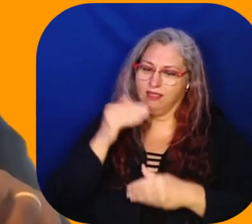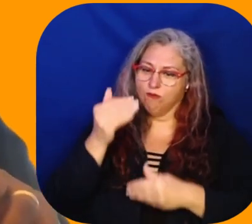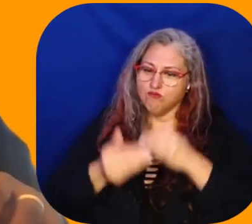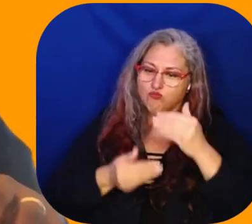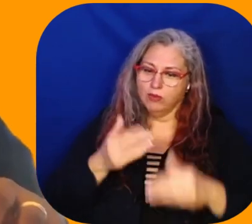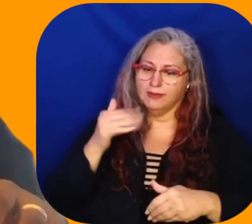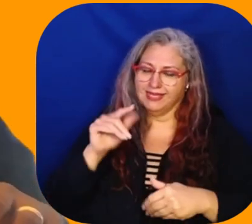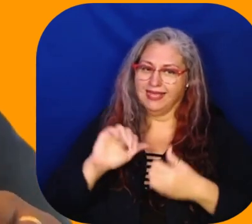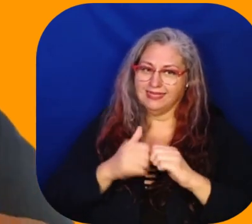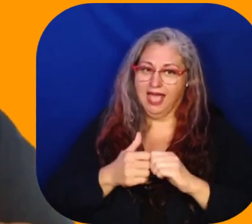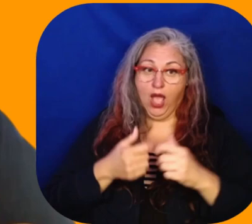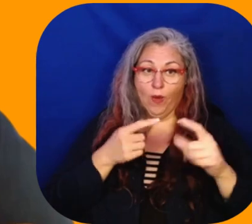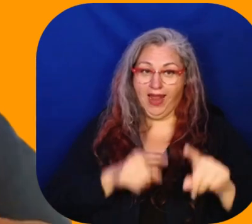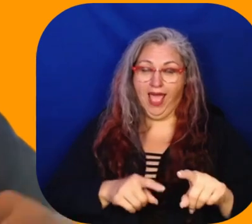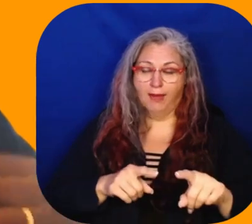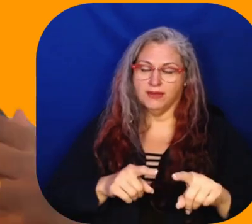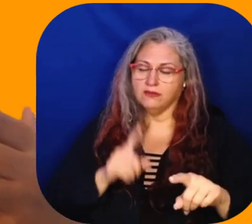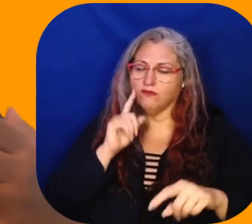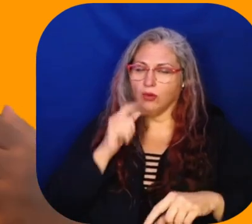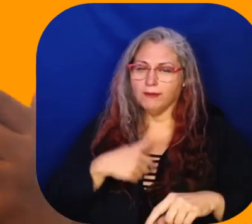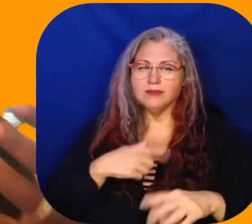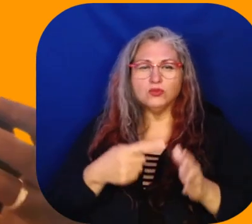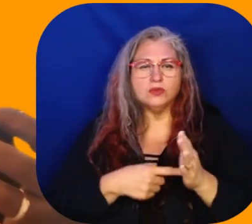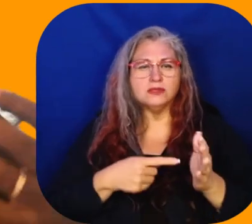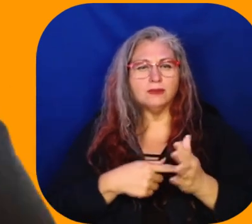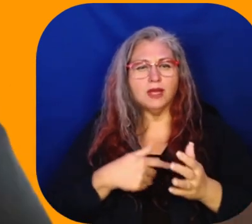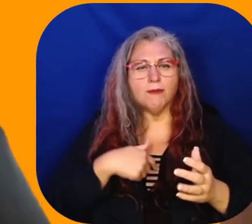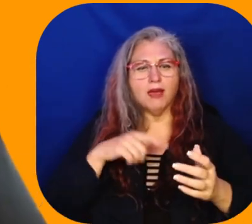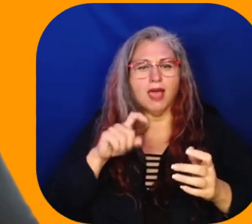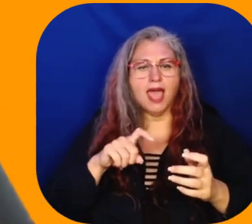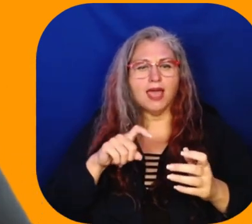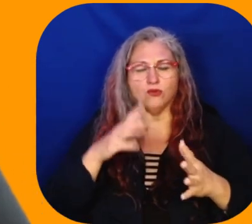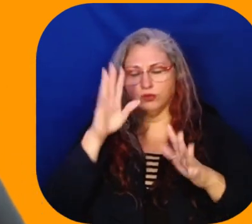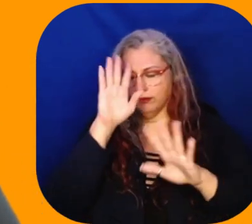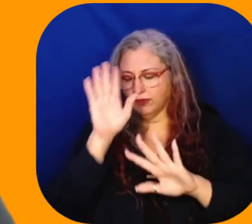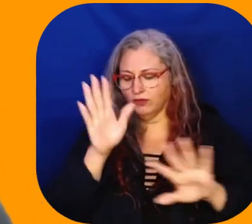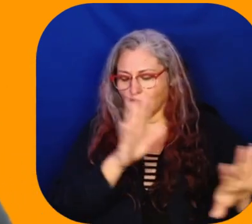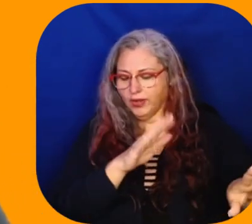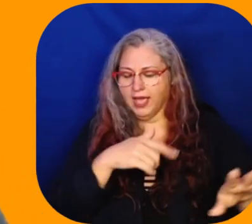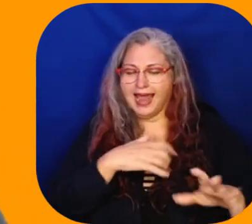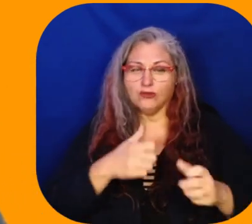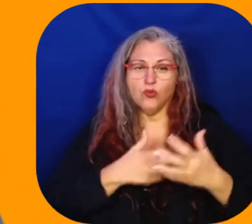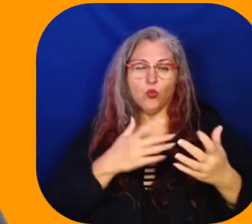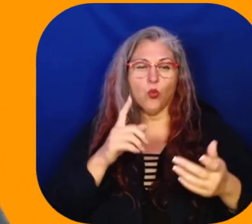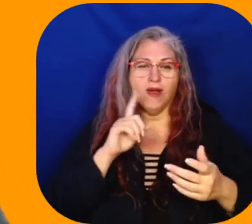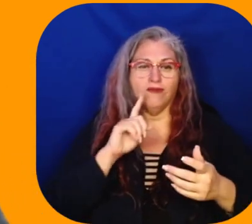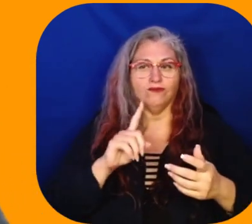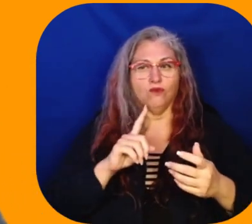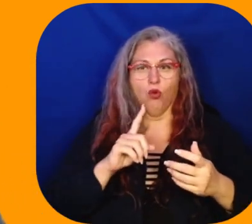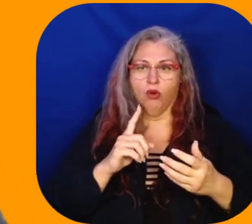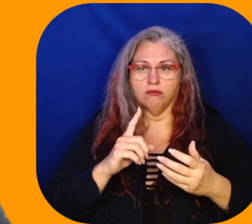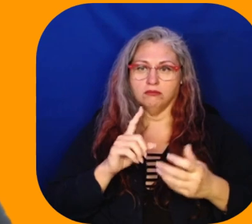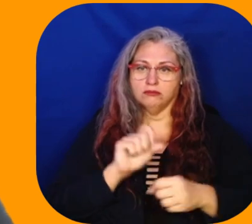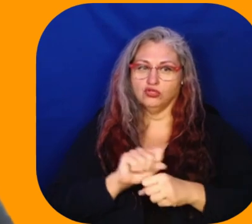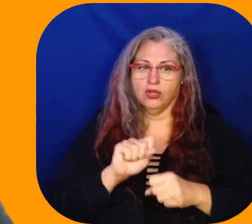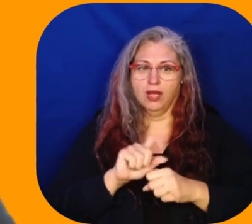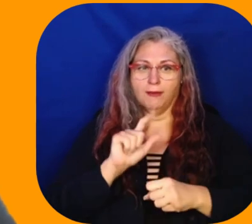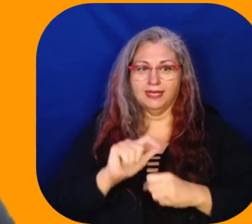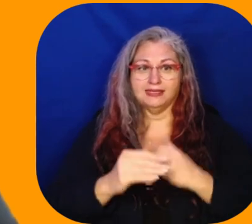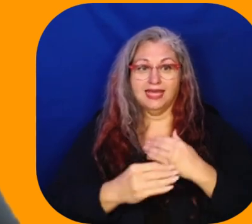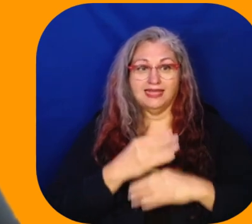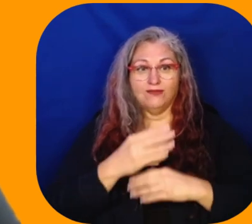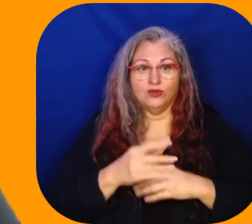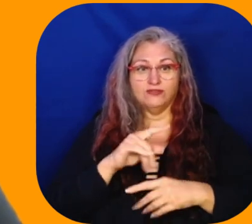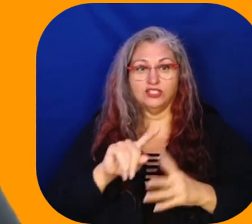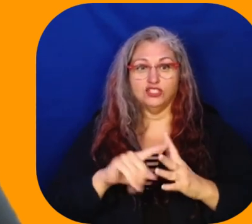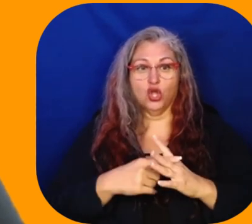how it happens for me. Like, sometimes I have to forget that I do poetry for a living. I really have to, because it influences, if it starts to